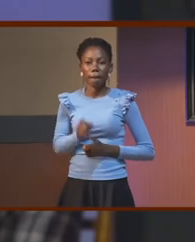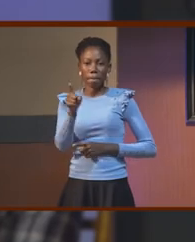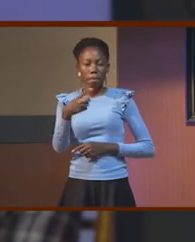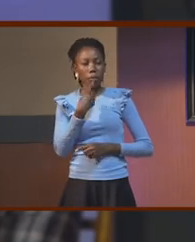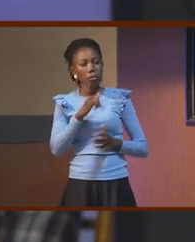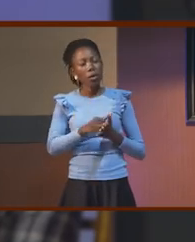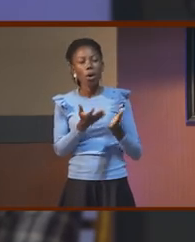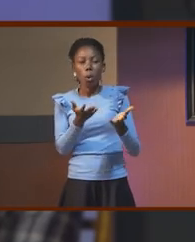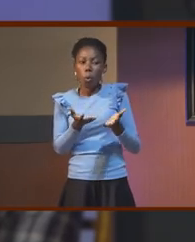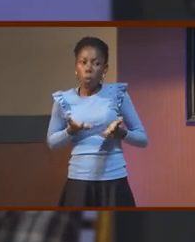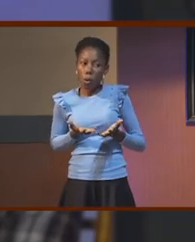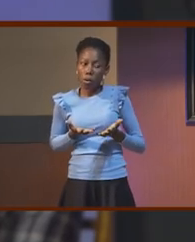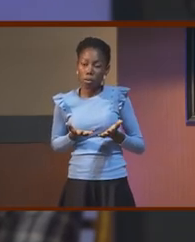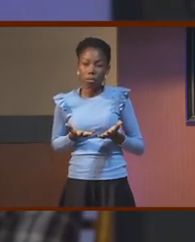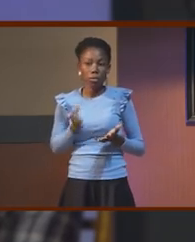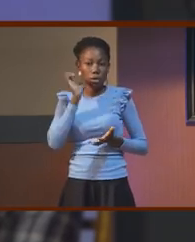I want the courts to